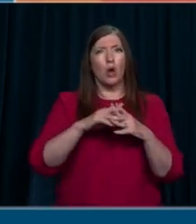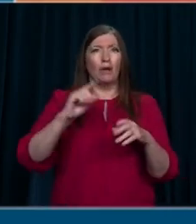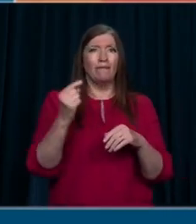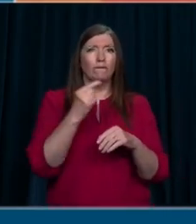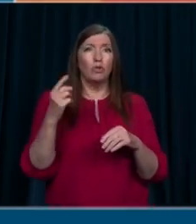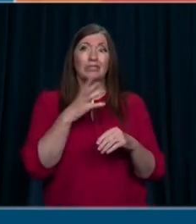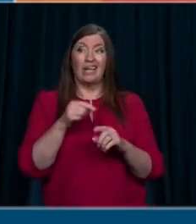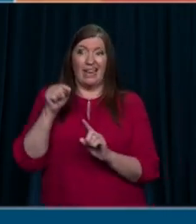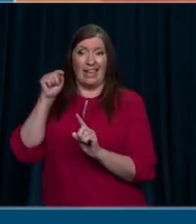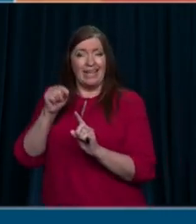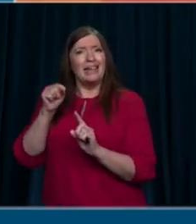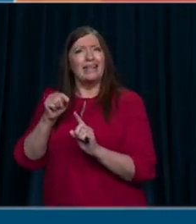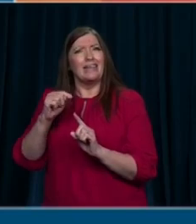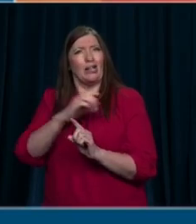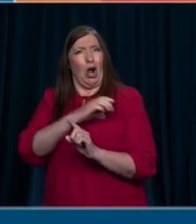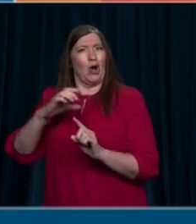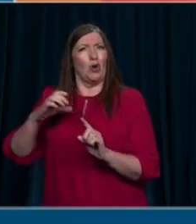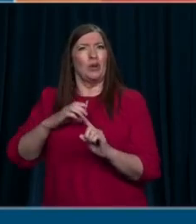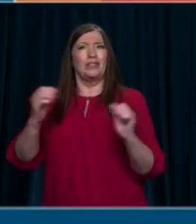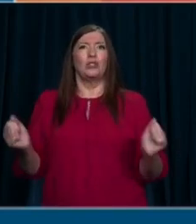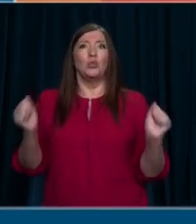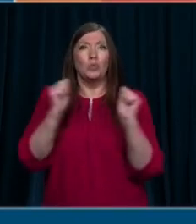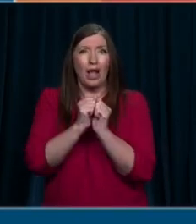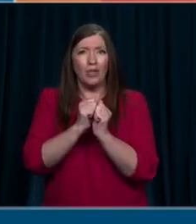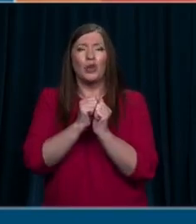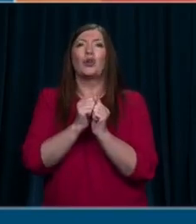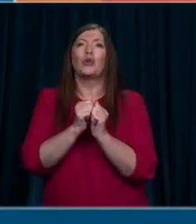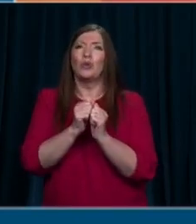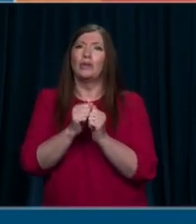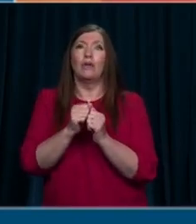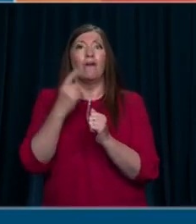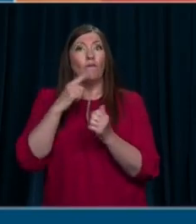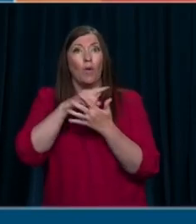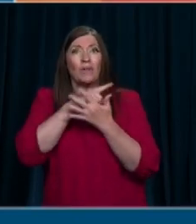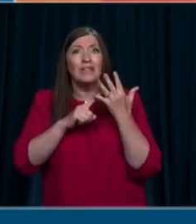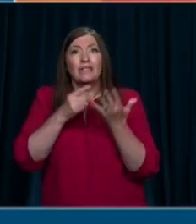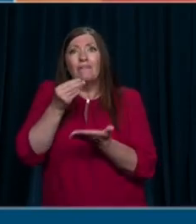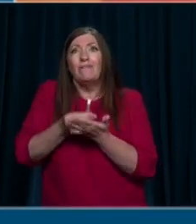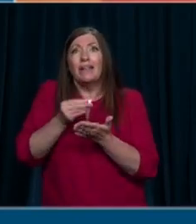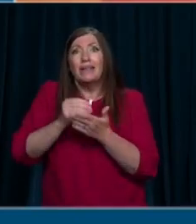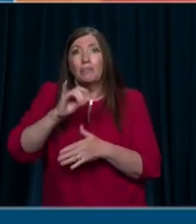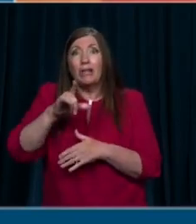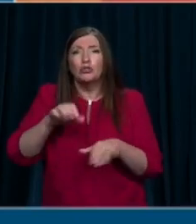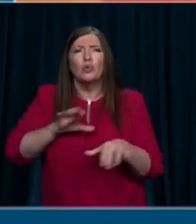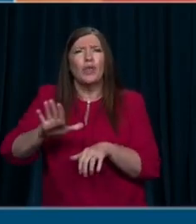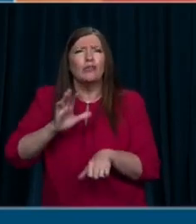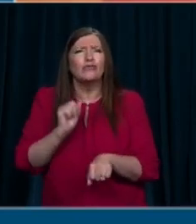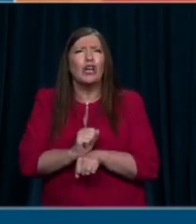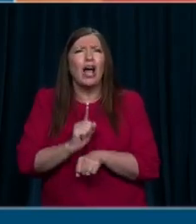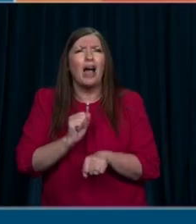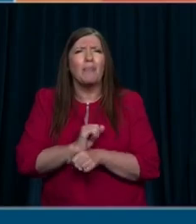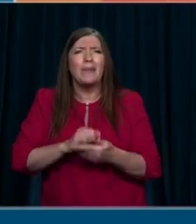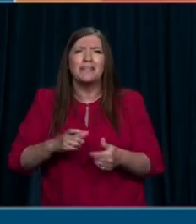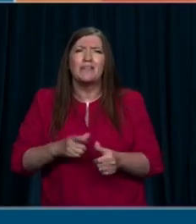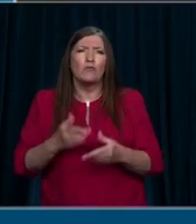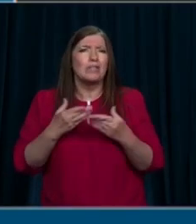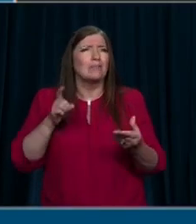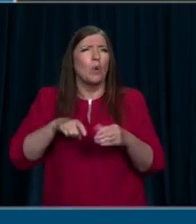and get Congress together to make these funding bills and do their job. That's what they're there. That's the first thing that they're supposed to